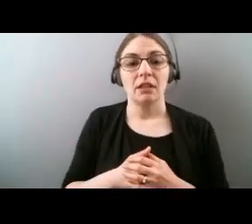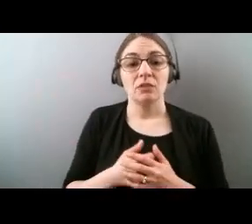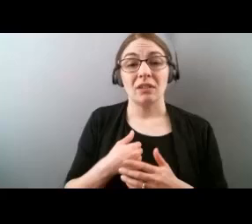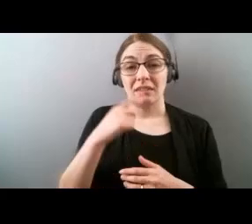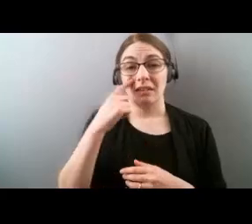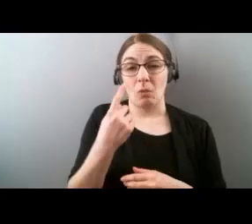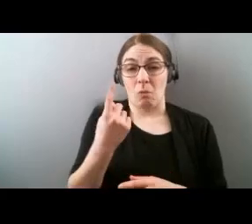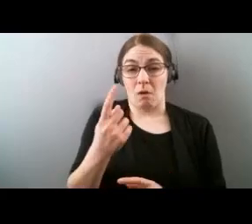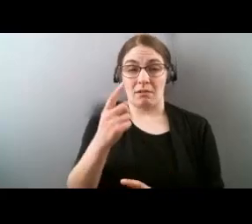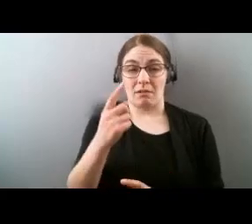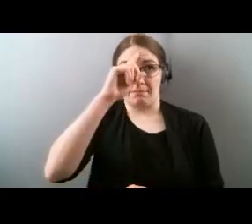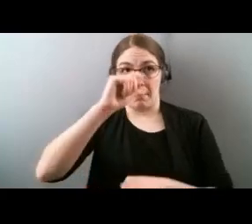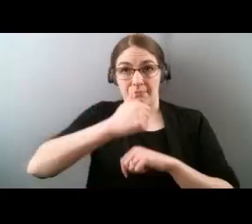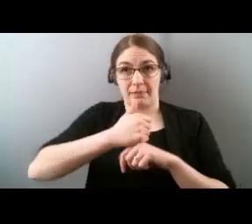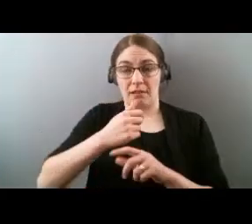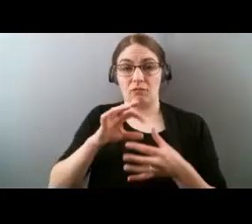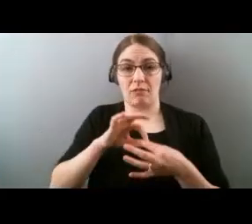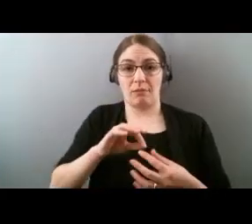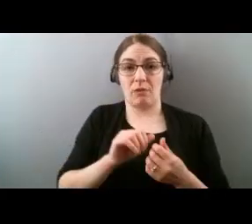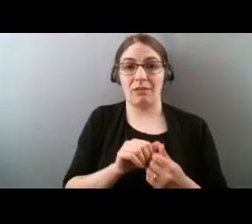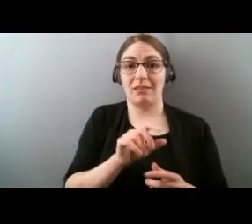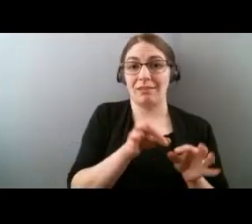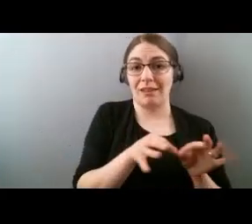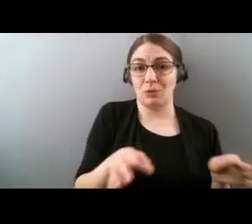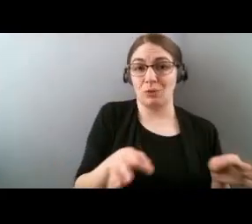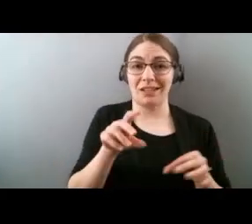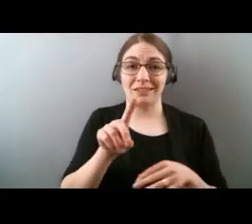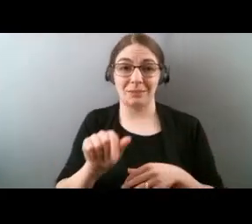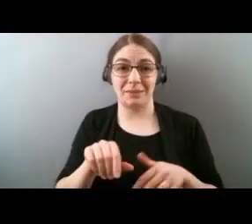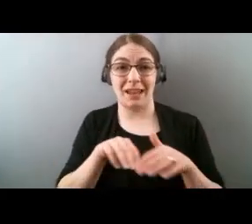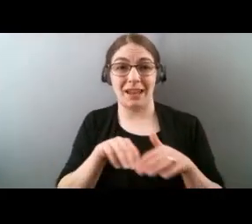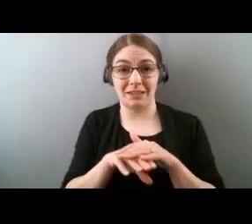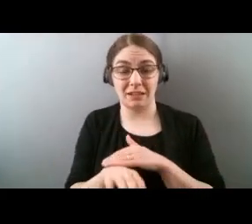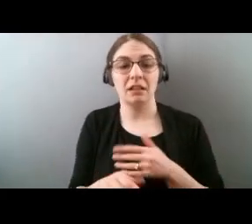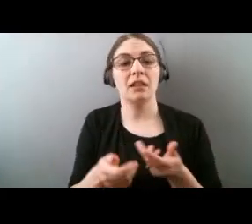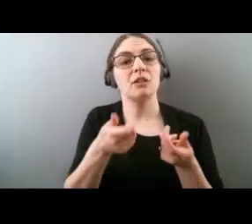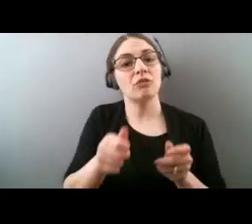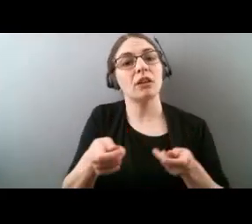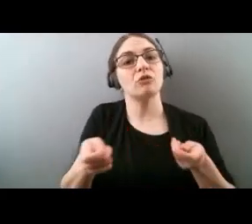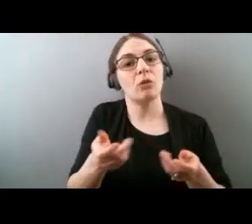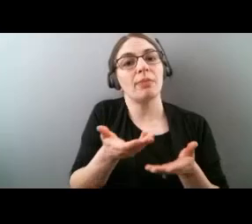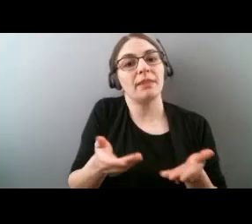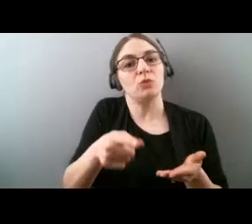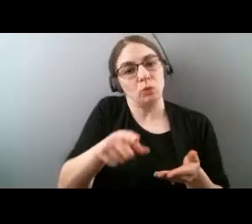mindsets about language and disability access is try to control the things you can control